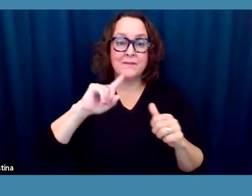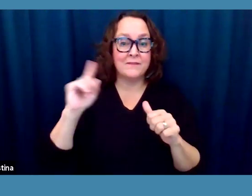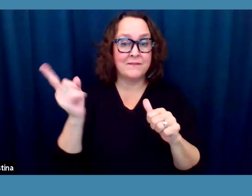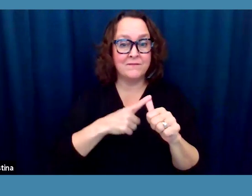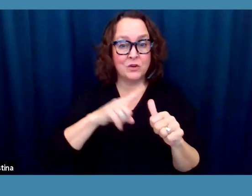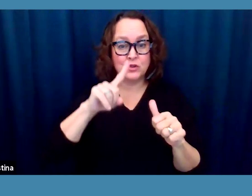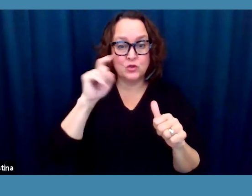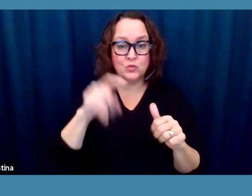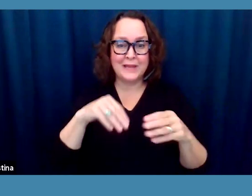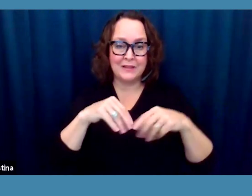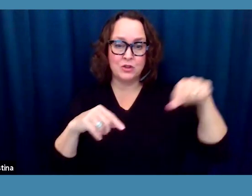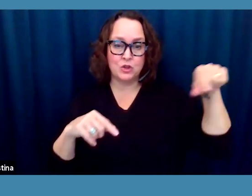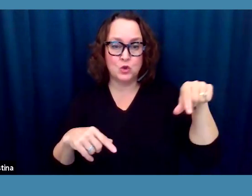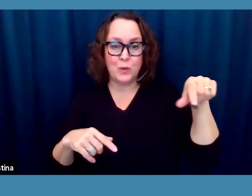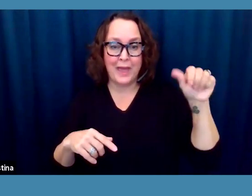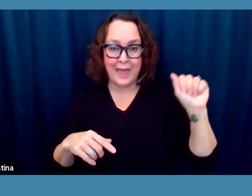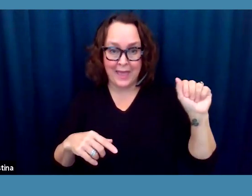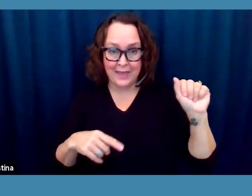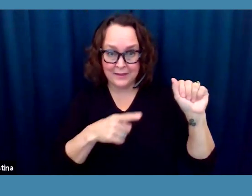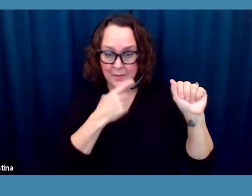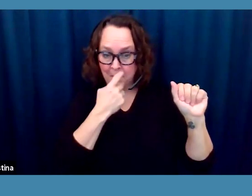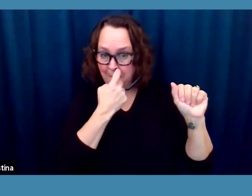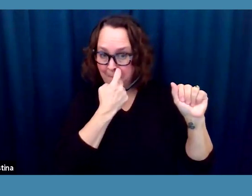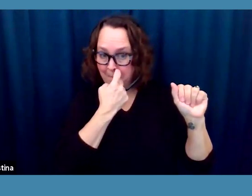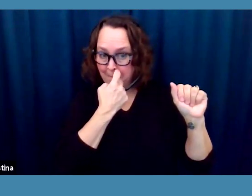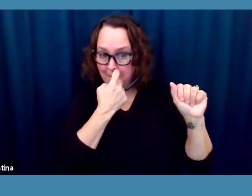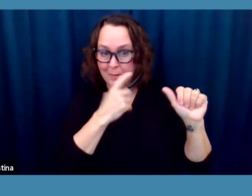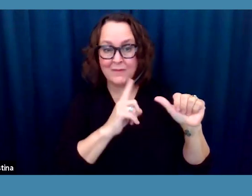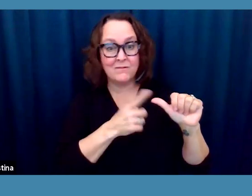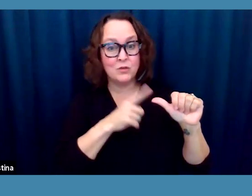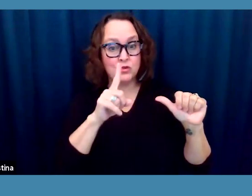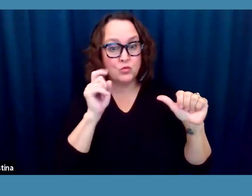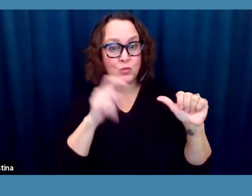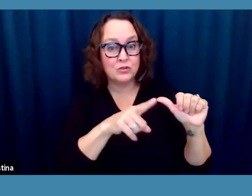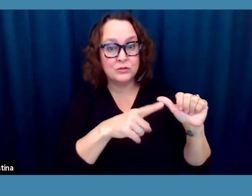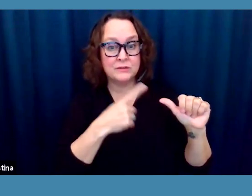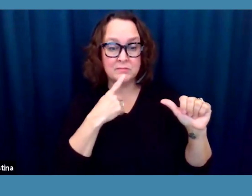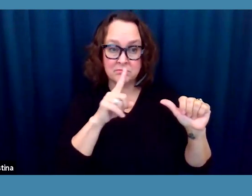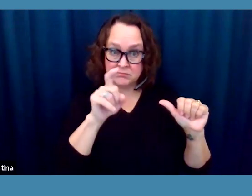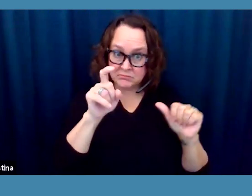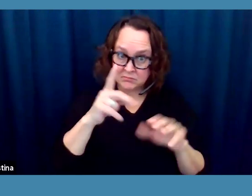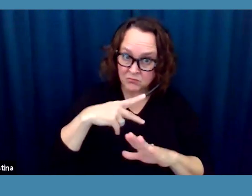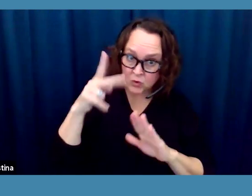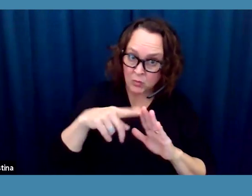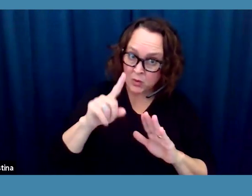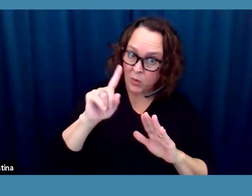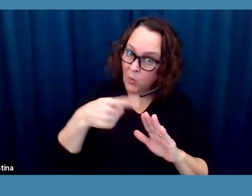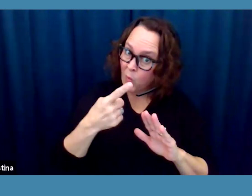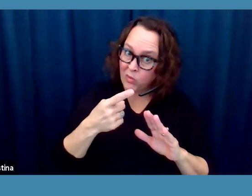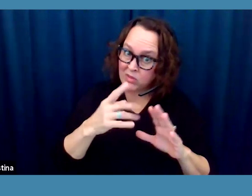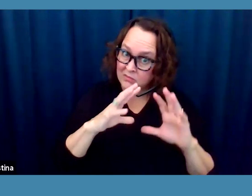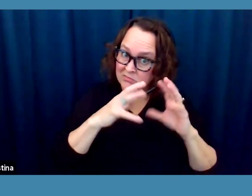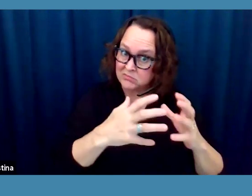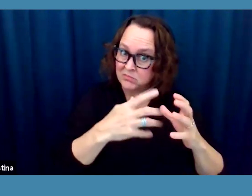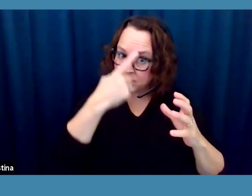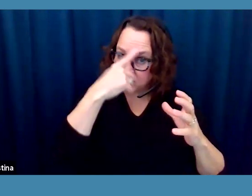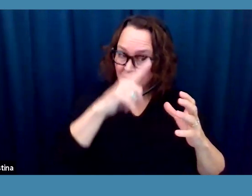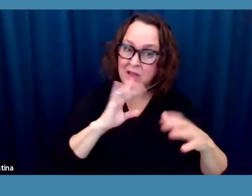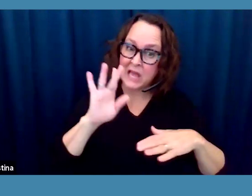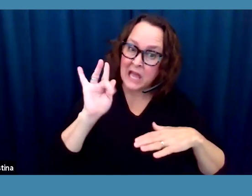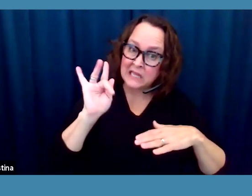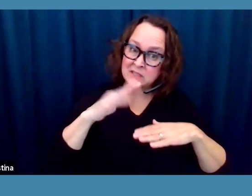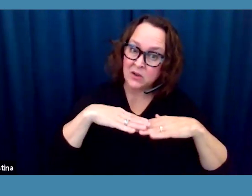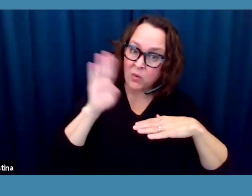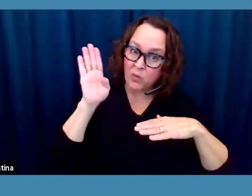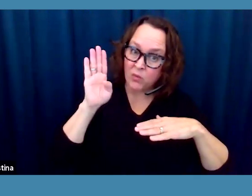the Q&A. First of all, our first question is the program only for those who are 18 years and